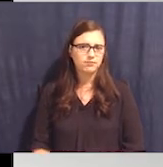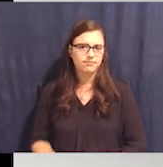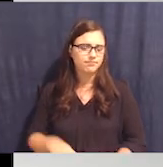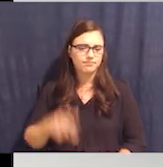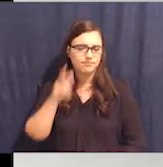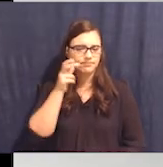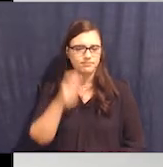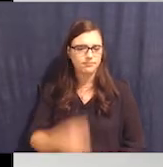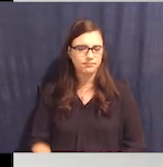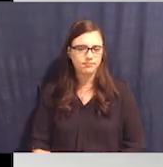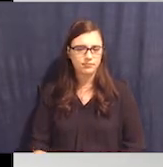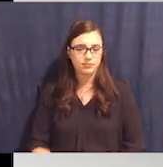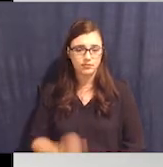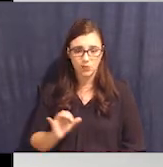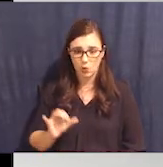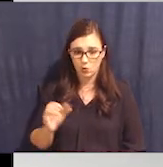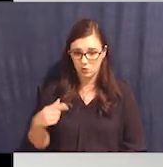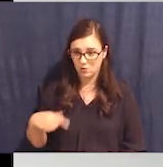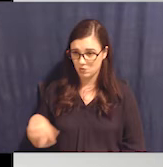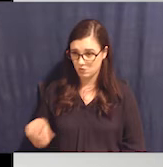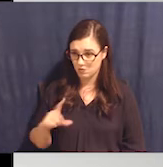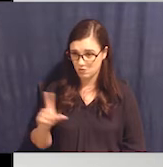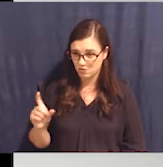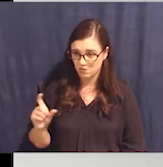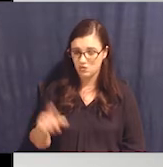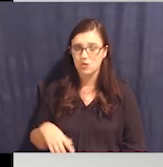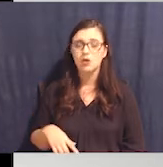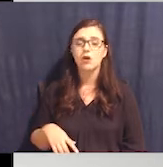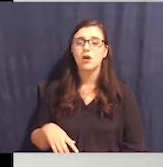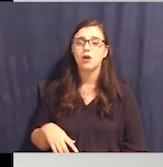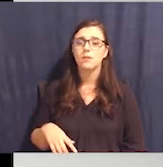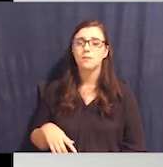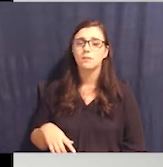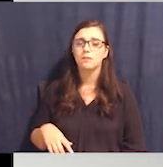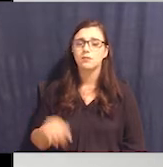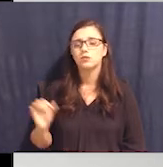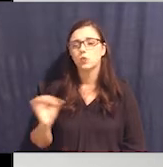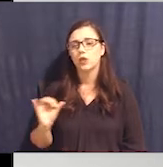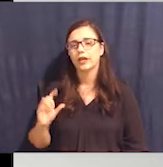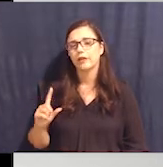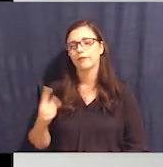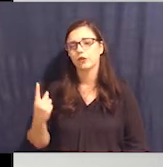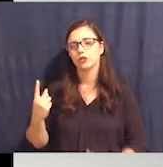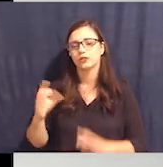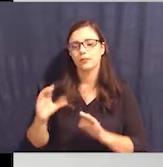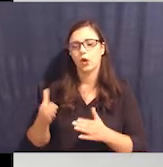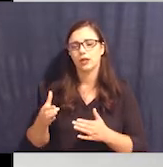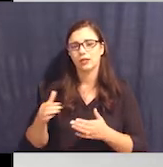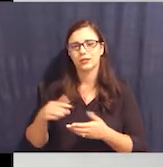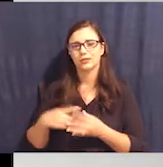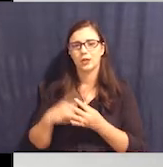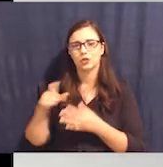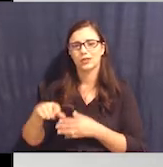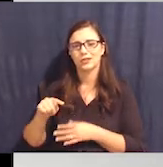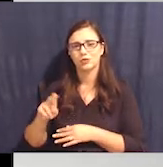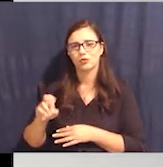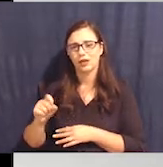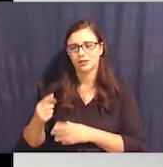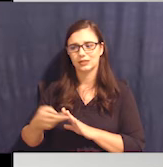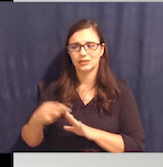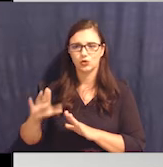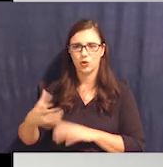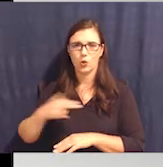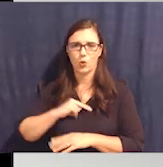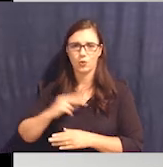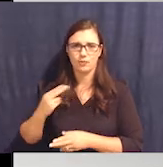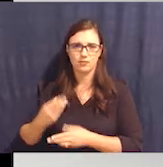on it. Medicaid puts a lien on the ABLE account. Oh, do they? Oh, well, so then it's like a first-party special needs trust. It's considered the